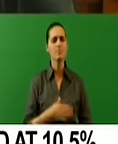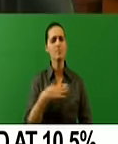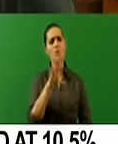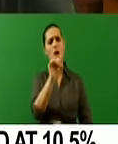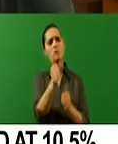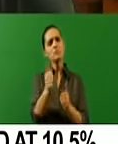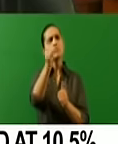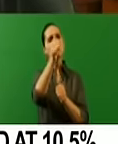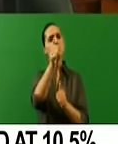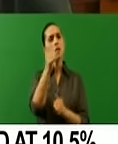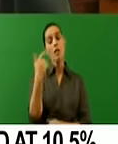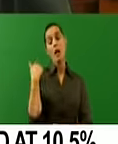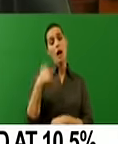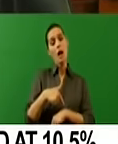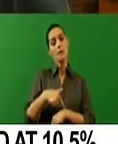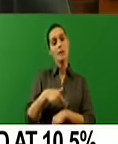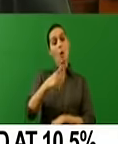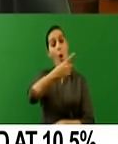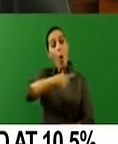committee unanimous in its decision?